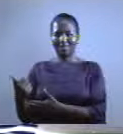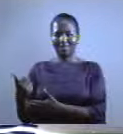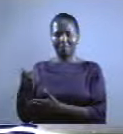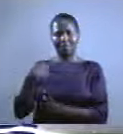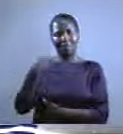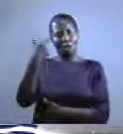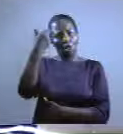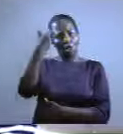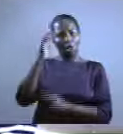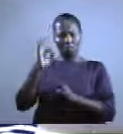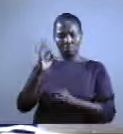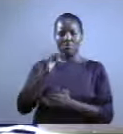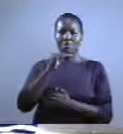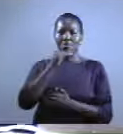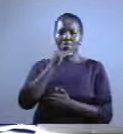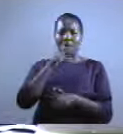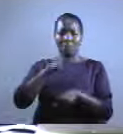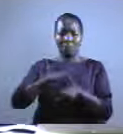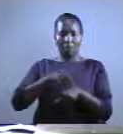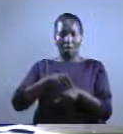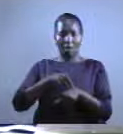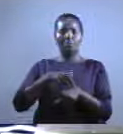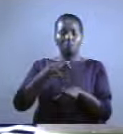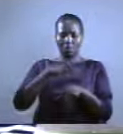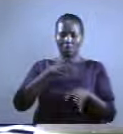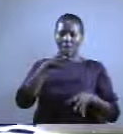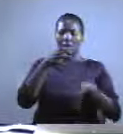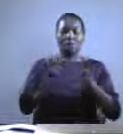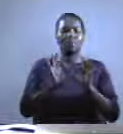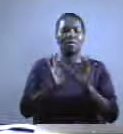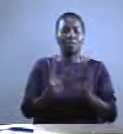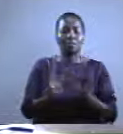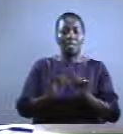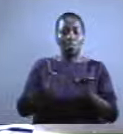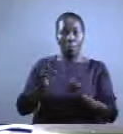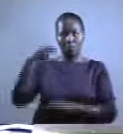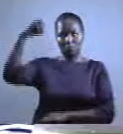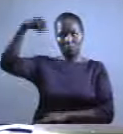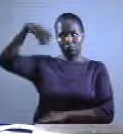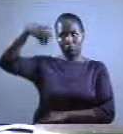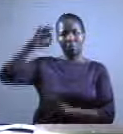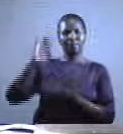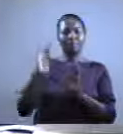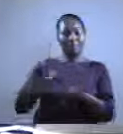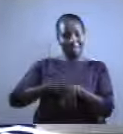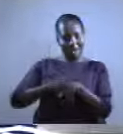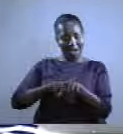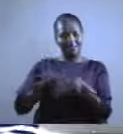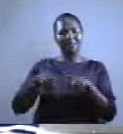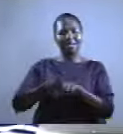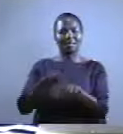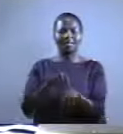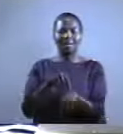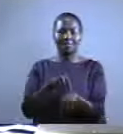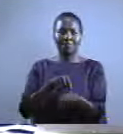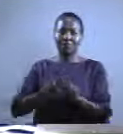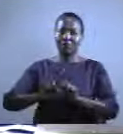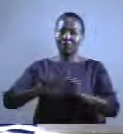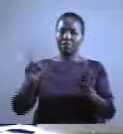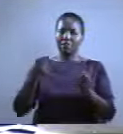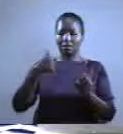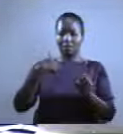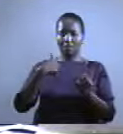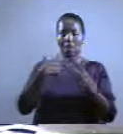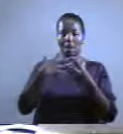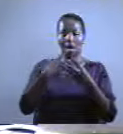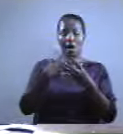had enough time to confirm my explanation while the bells were ringing. However, I got caught